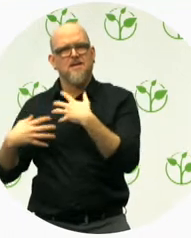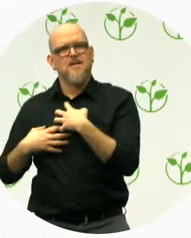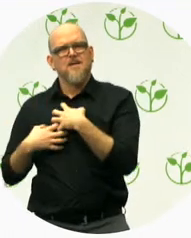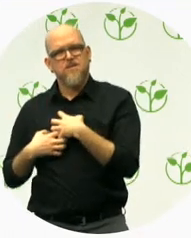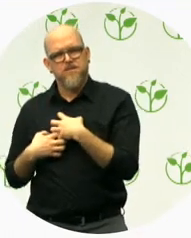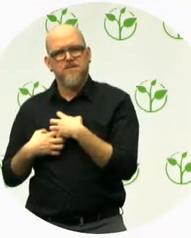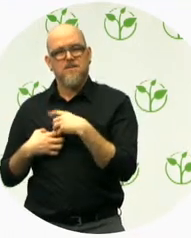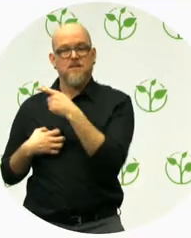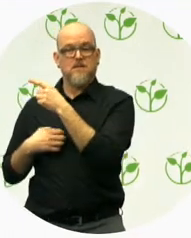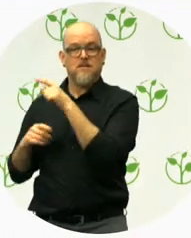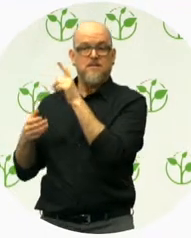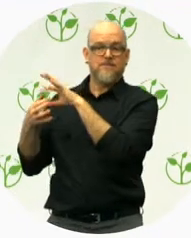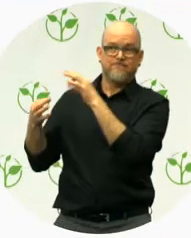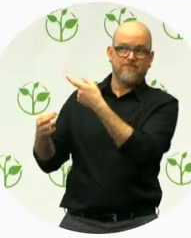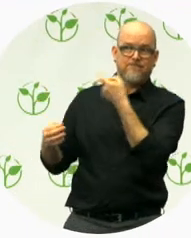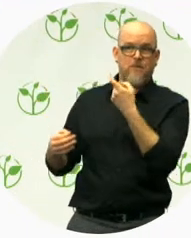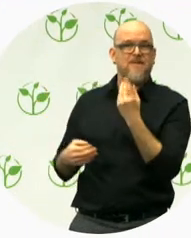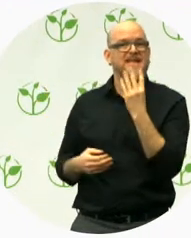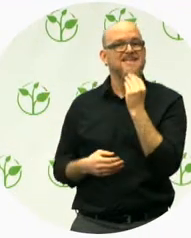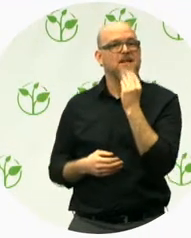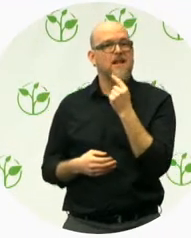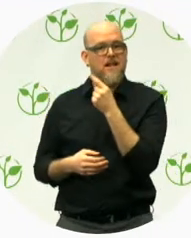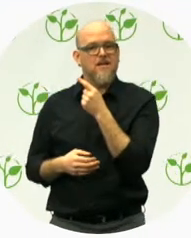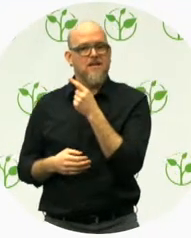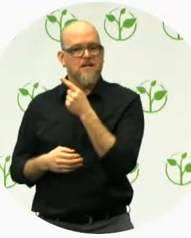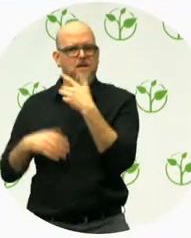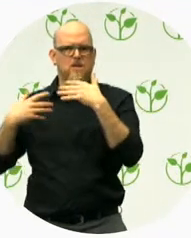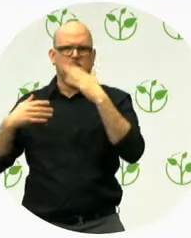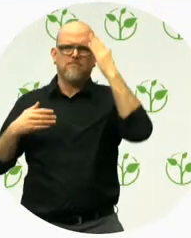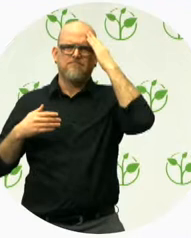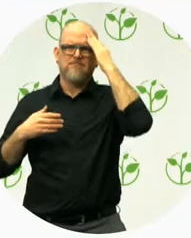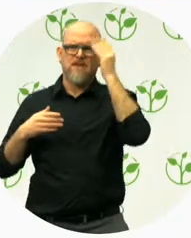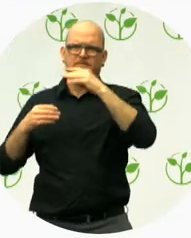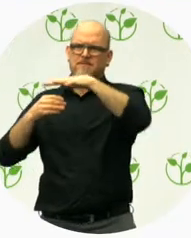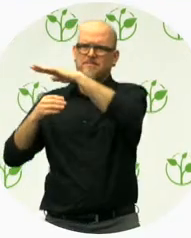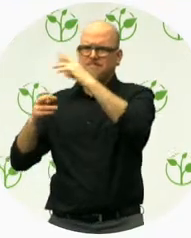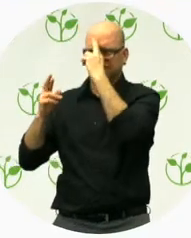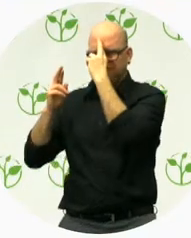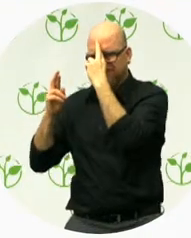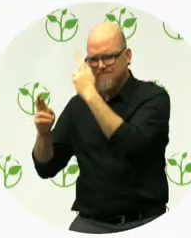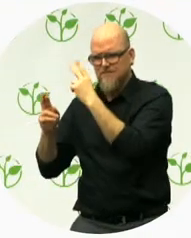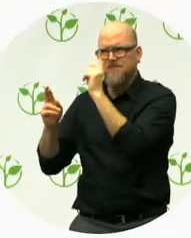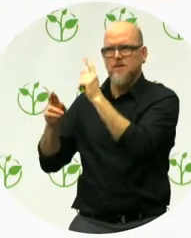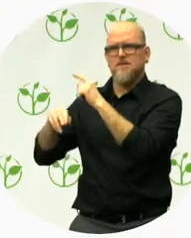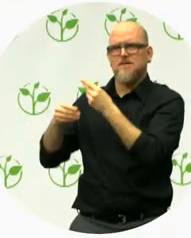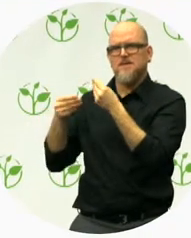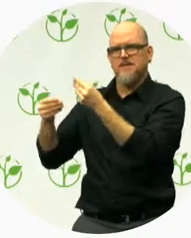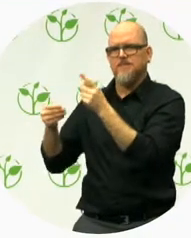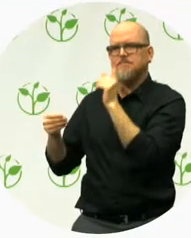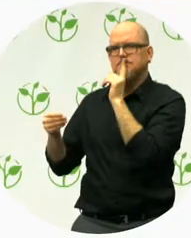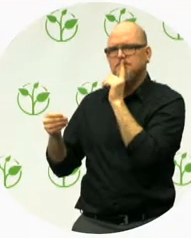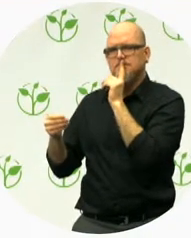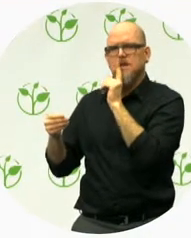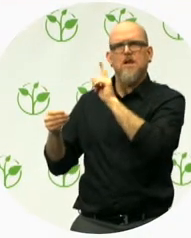a great point to make. Not only should we show respect by silence, but I'm asking us to recognize the huge work